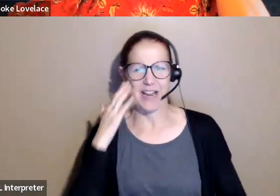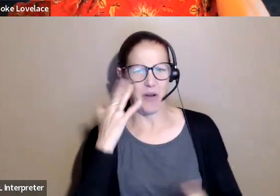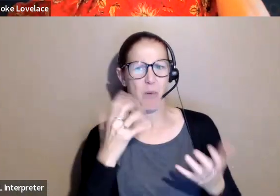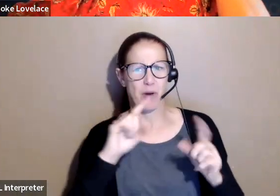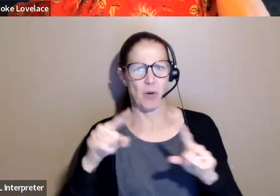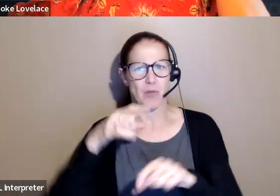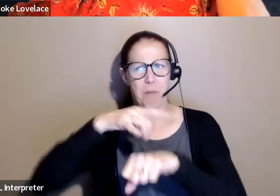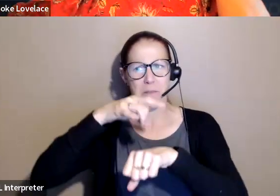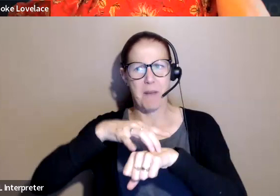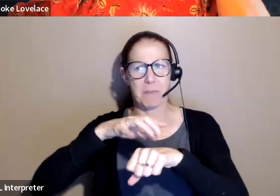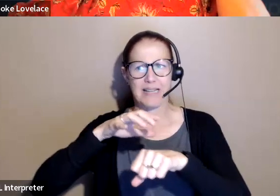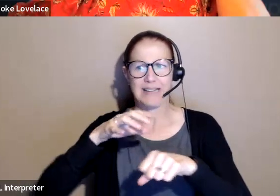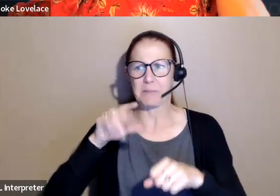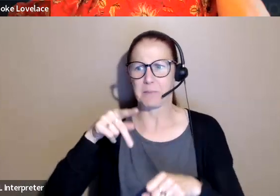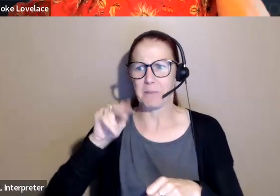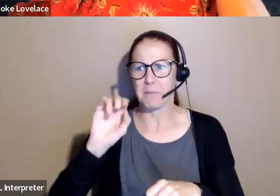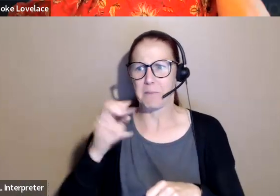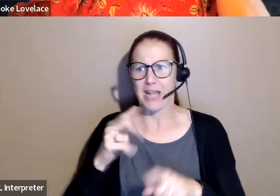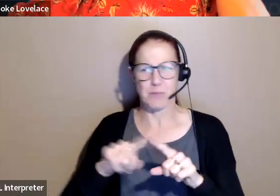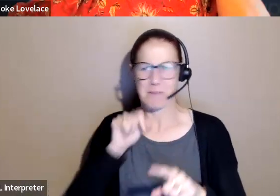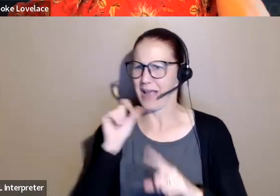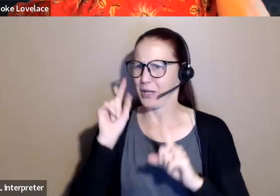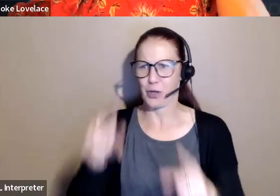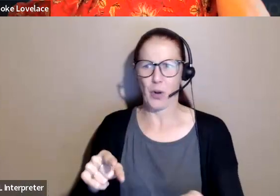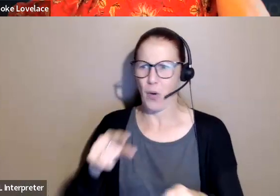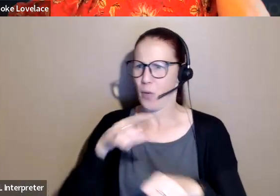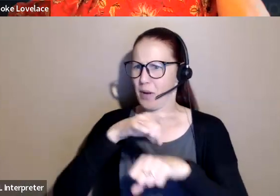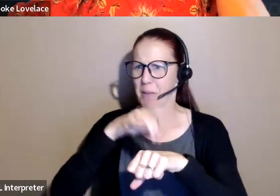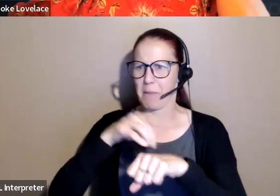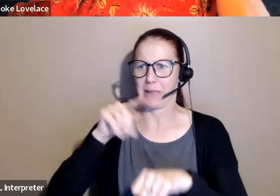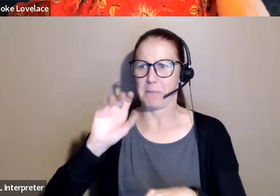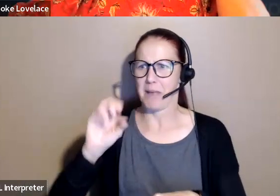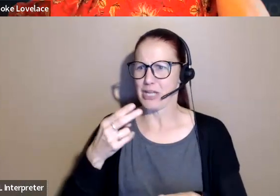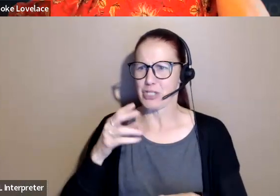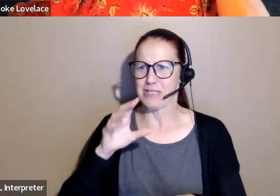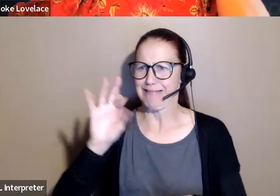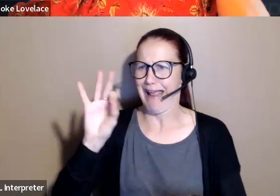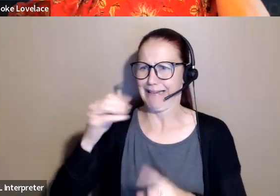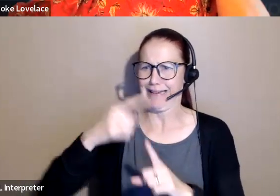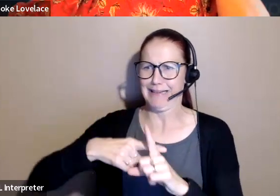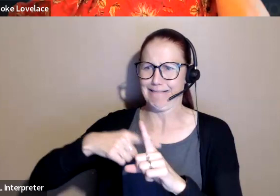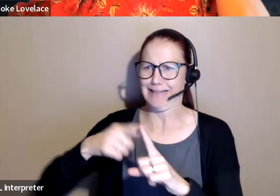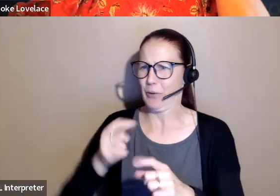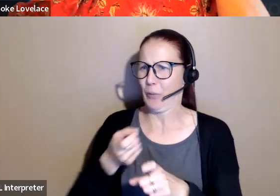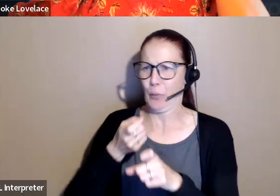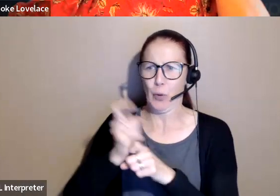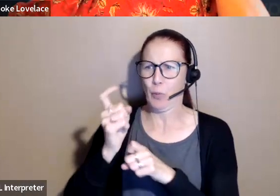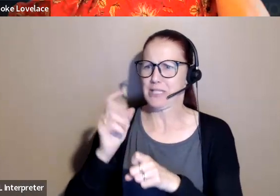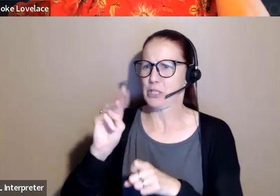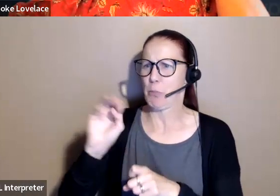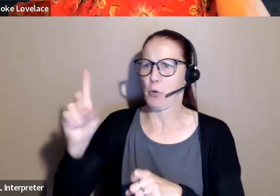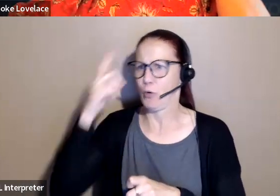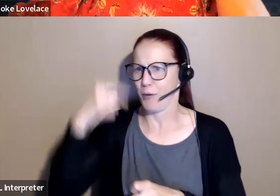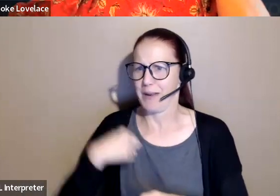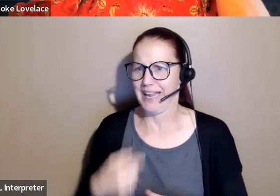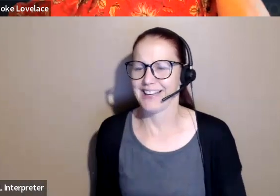the pumpkin patch, but I'm not going to go to the pumpkin patch when it's 90. It ruins the mood for me.